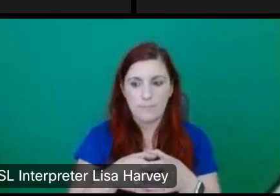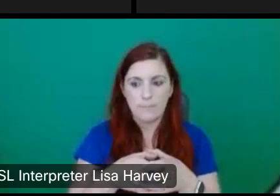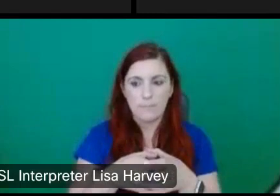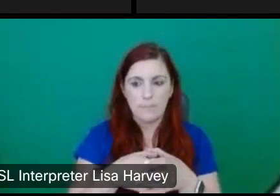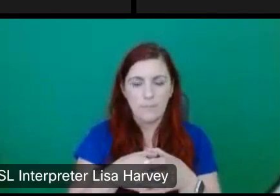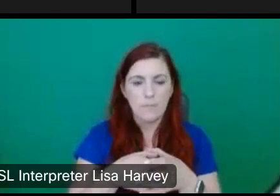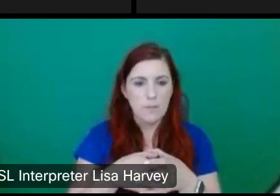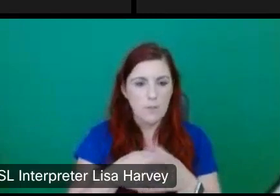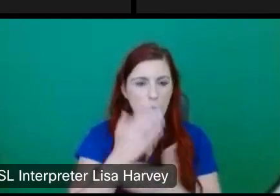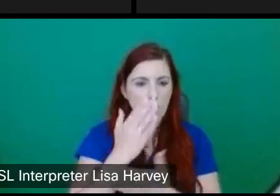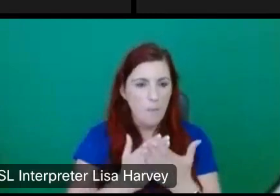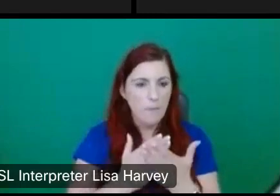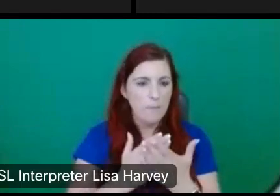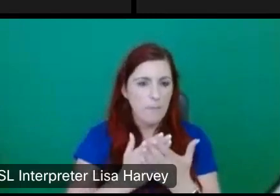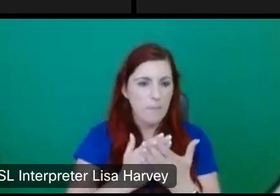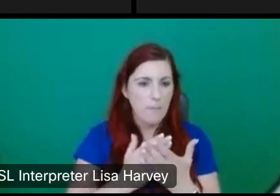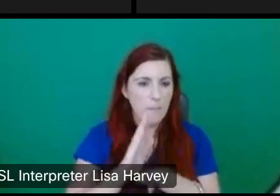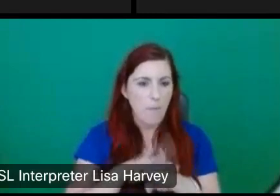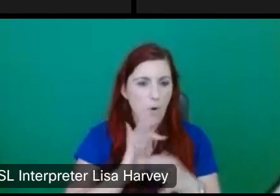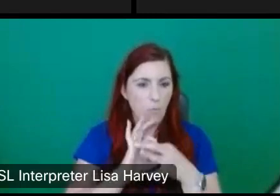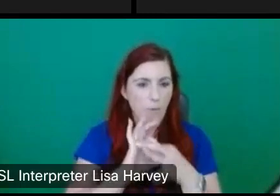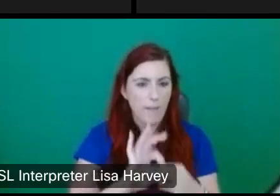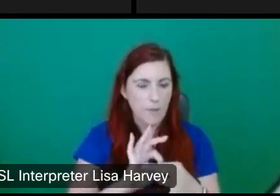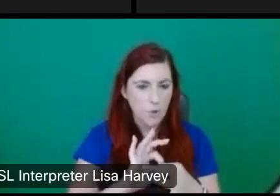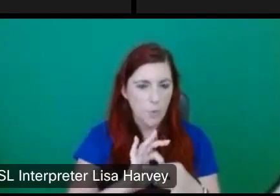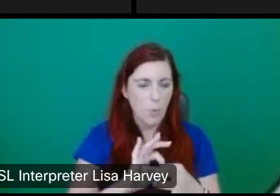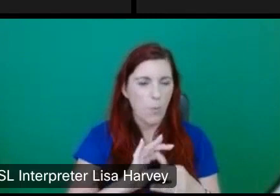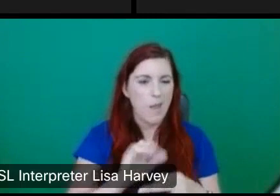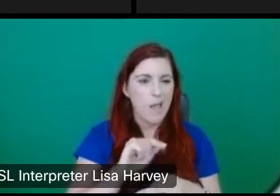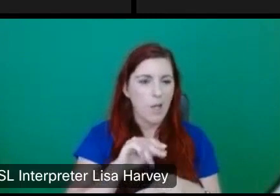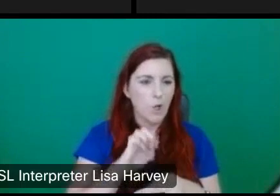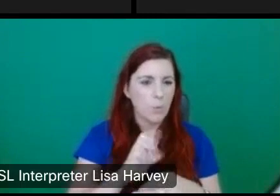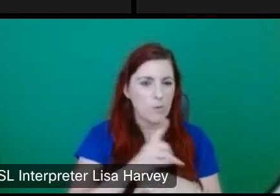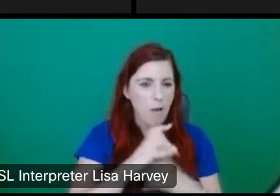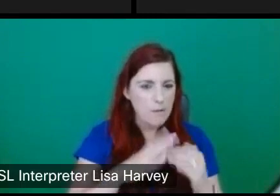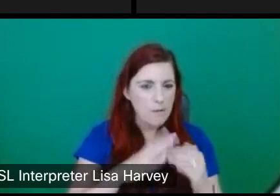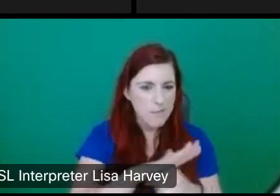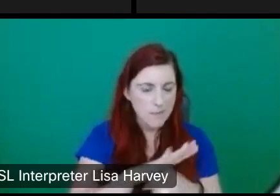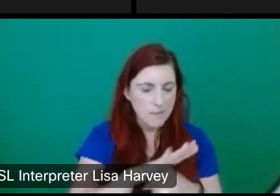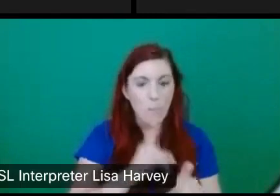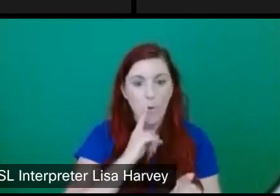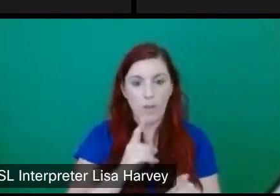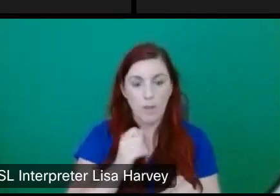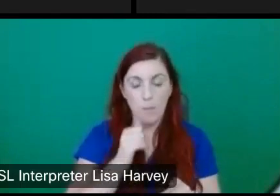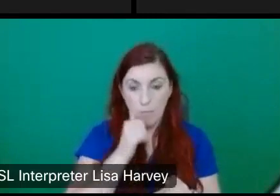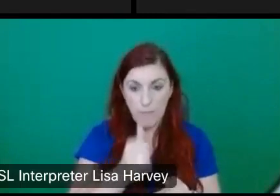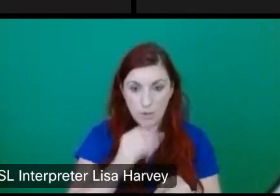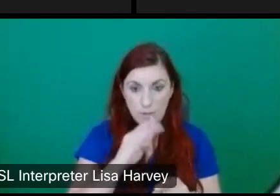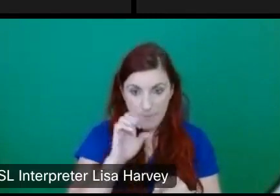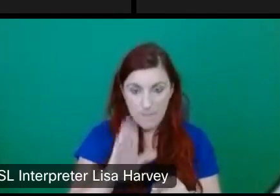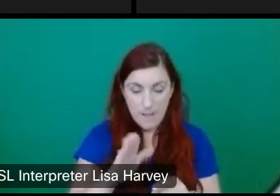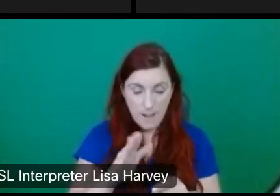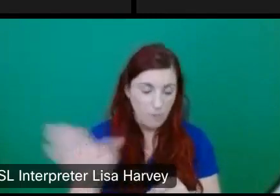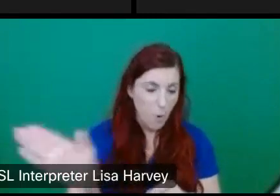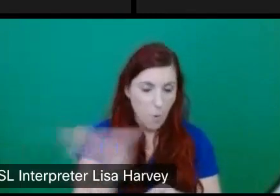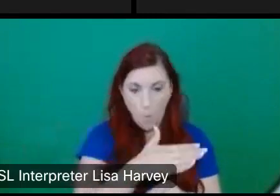incidents are probably more relevant to the acute sector, given the nature of them, but the provisions of the bill apply to